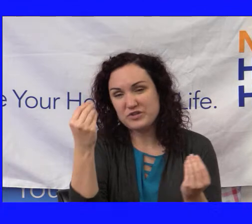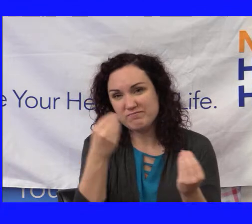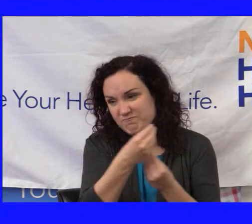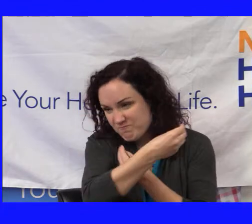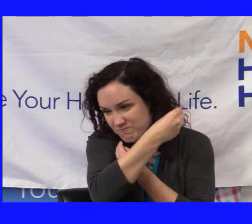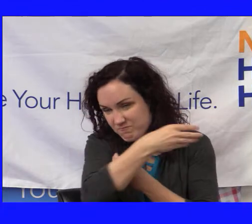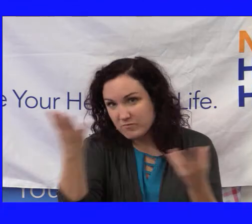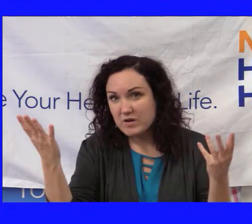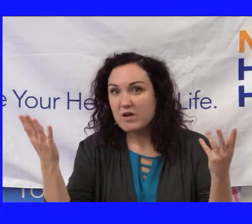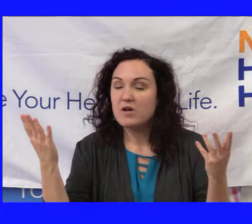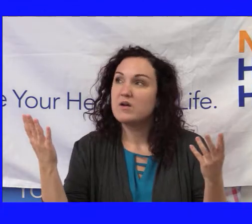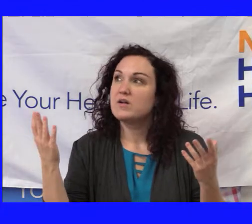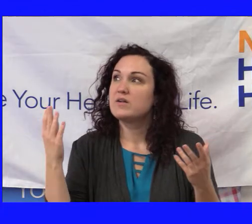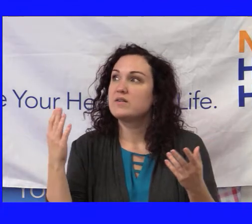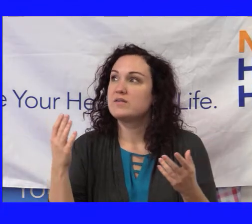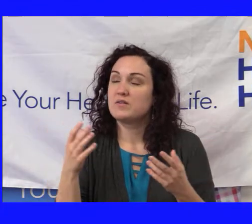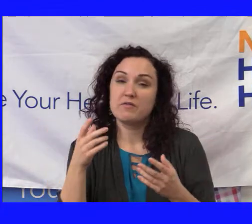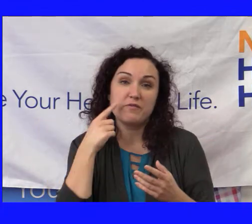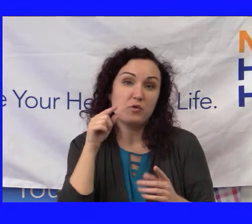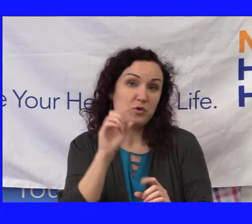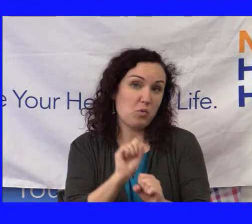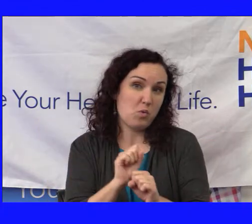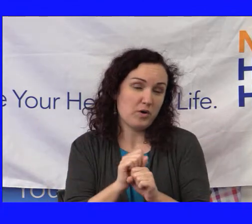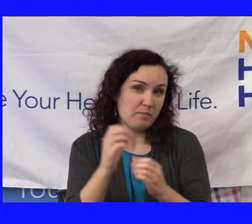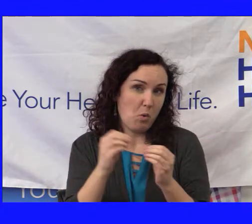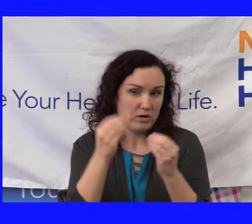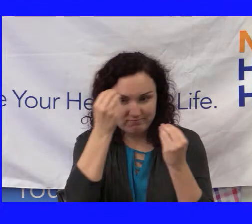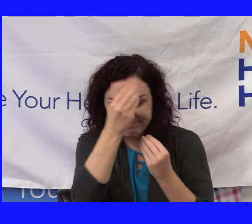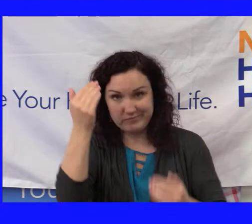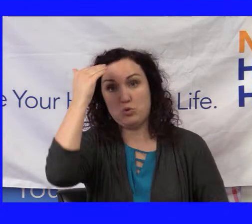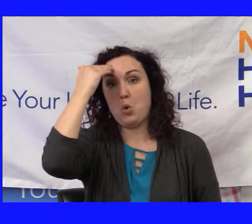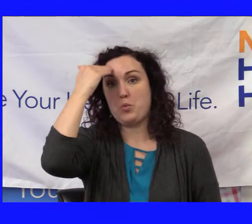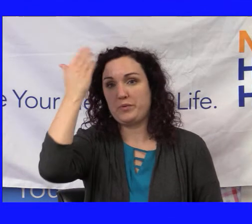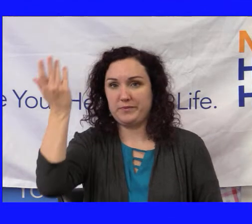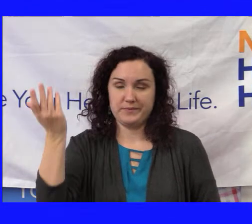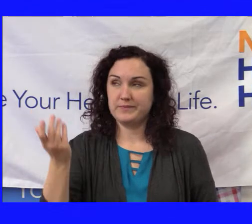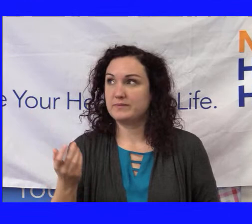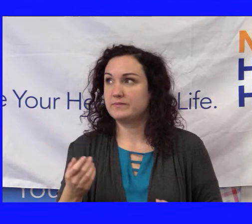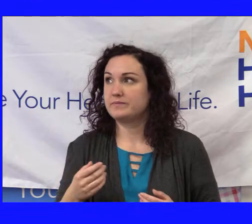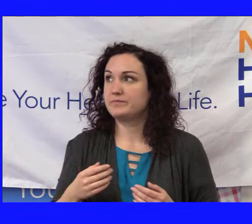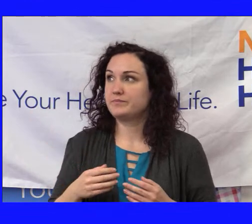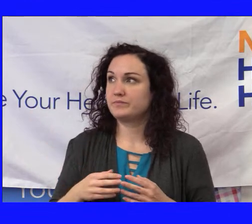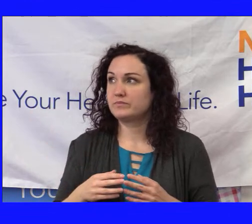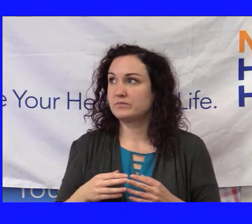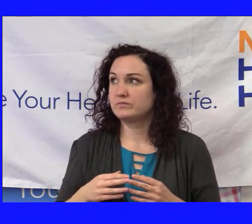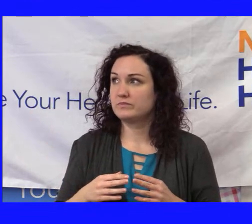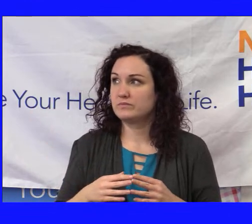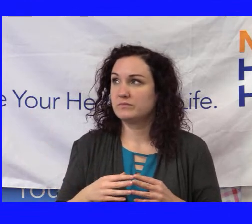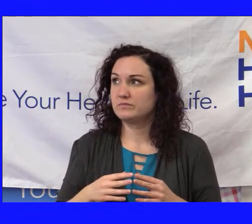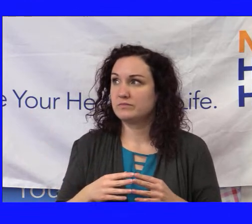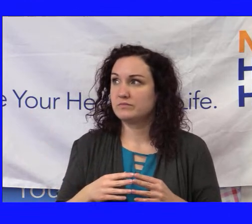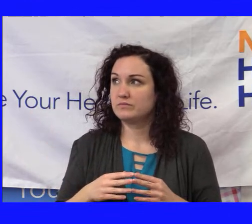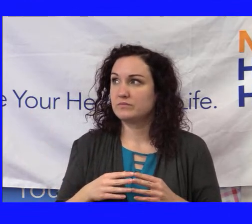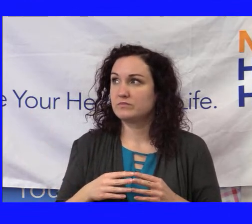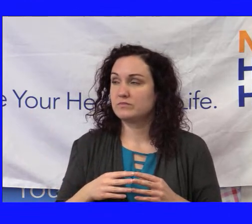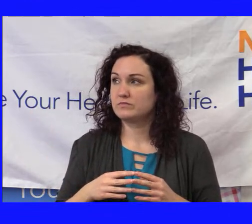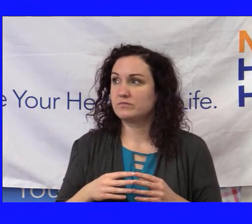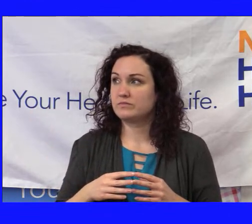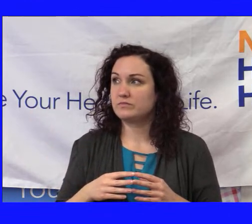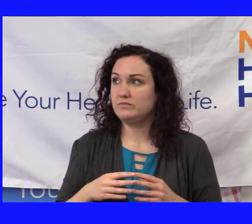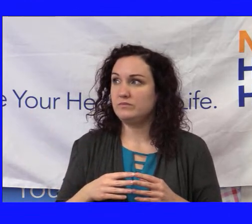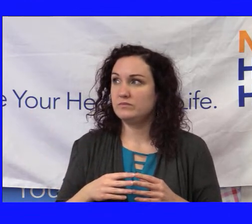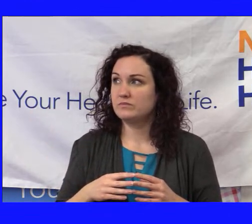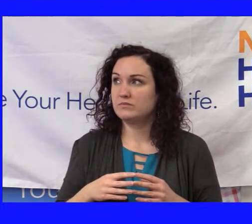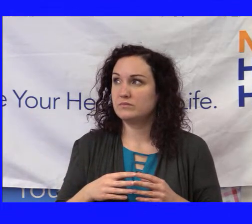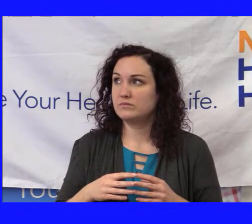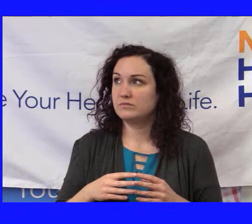you know, get the work that you're doing here more into the broader dialogue and practice. And